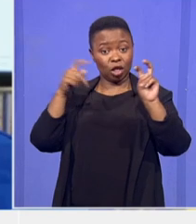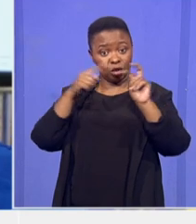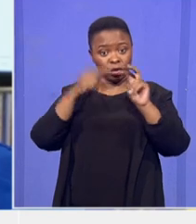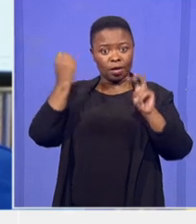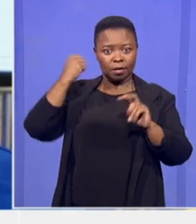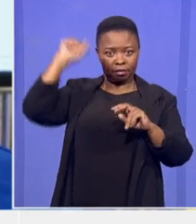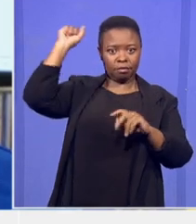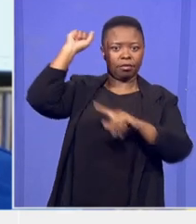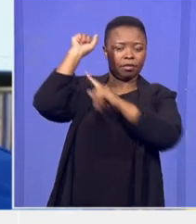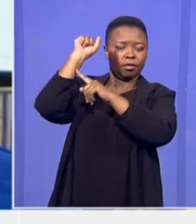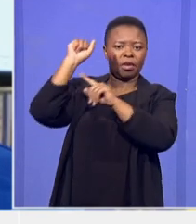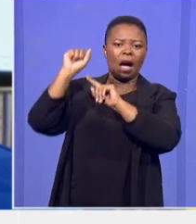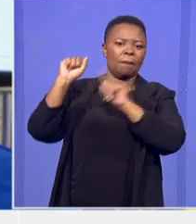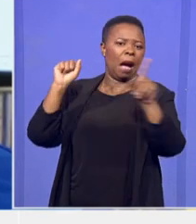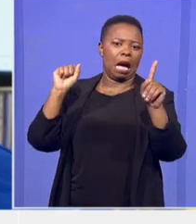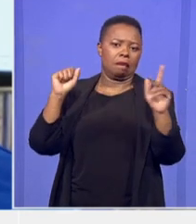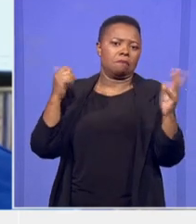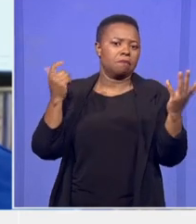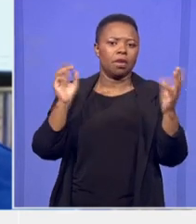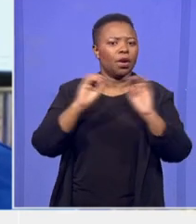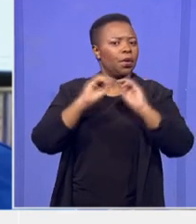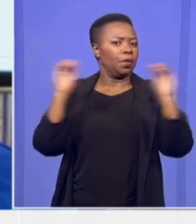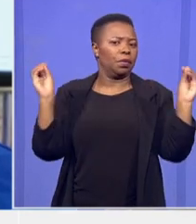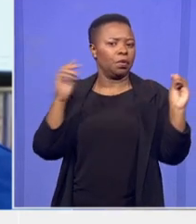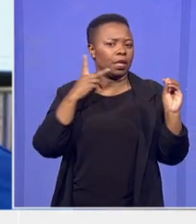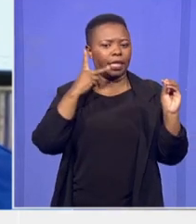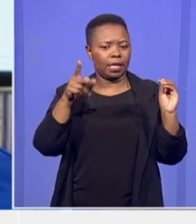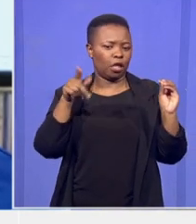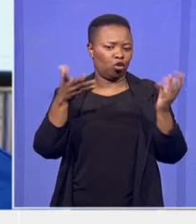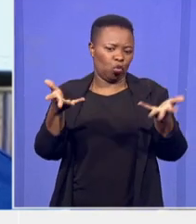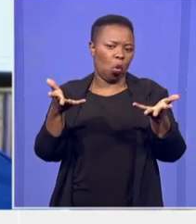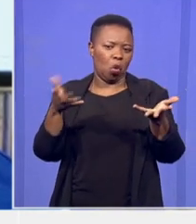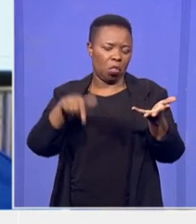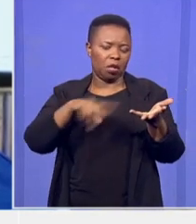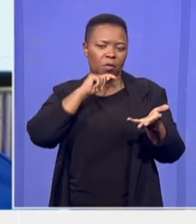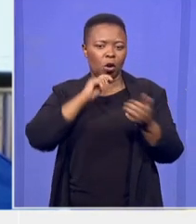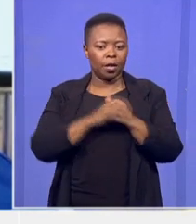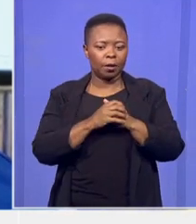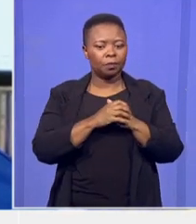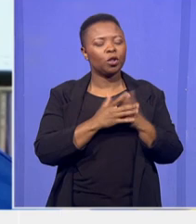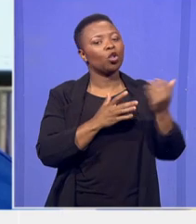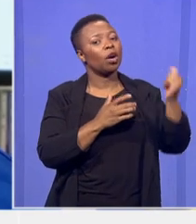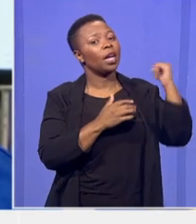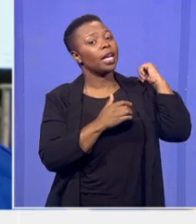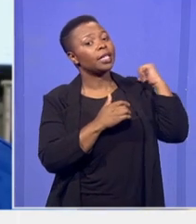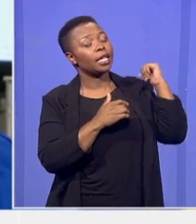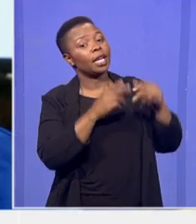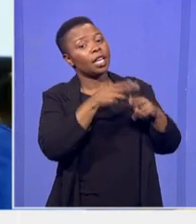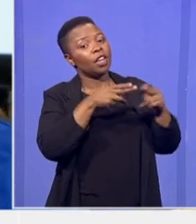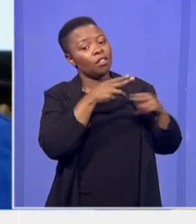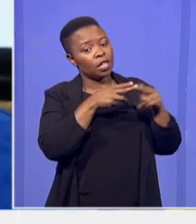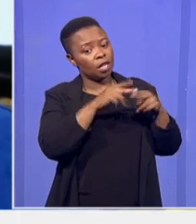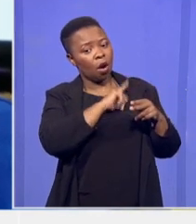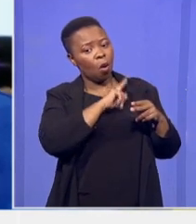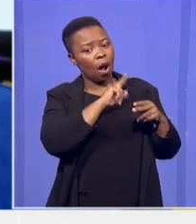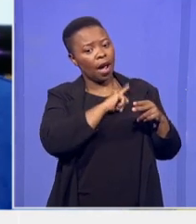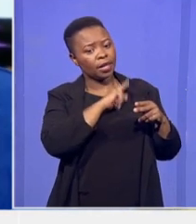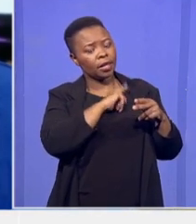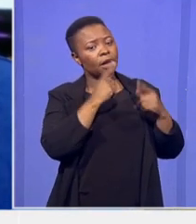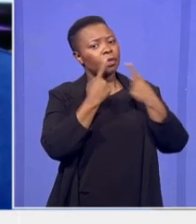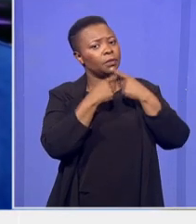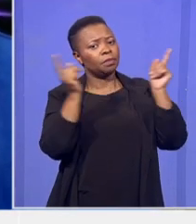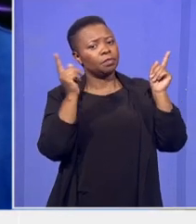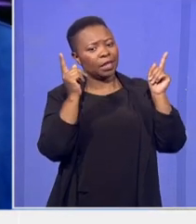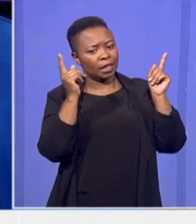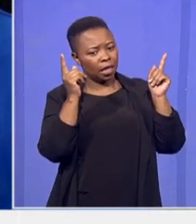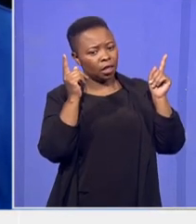but there was nothing to be seen of to that effect this morning. You had to rein in delegates yesterday evening after a disparaging message on John Steenhuisen